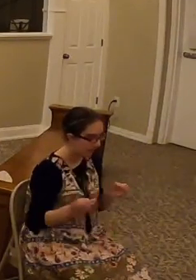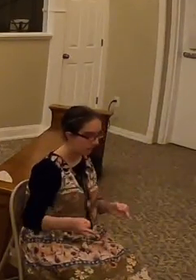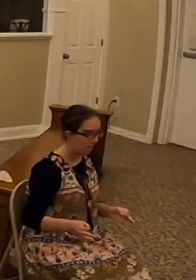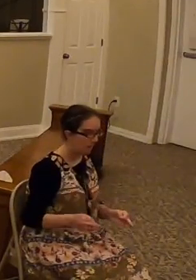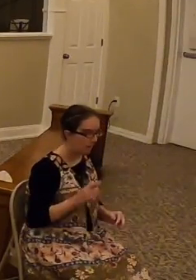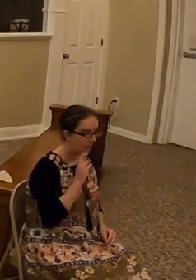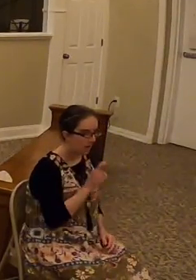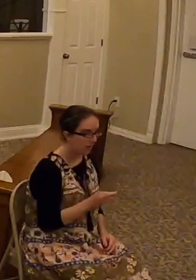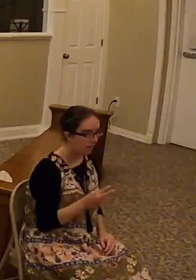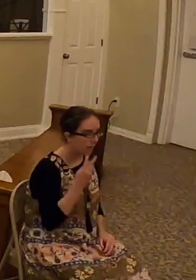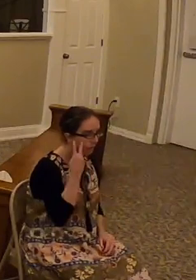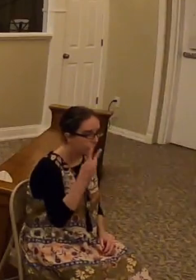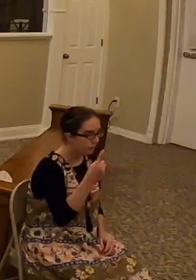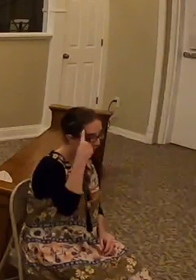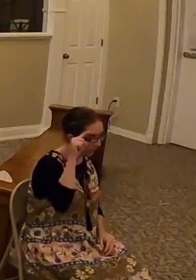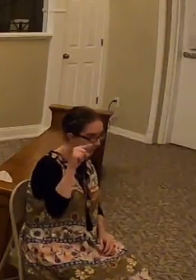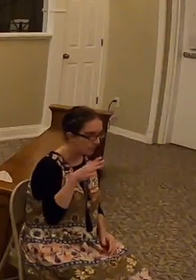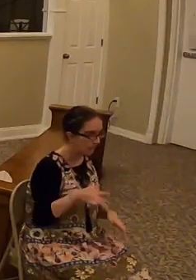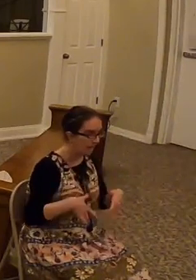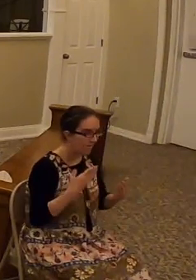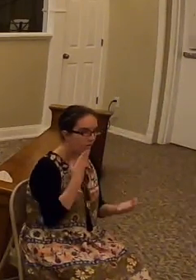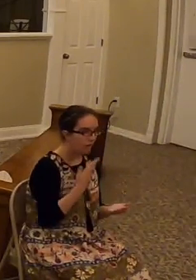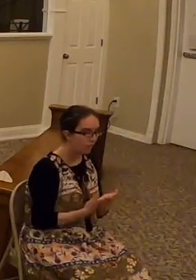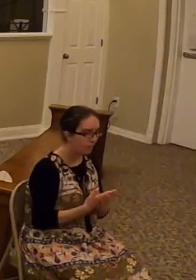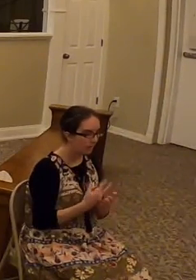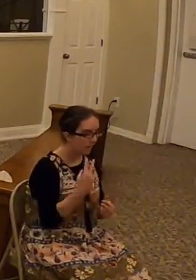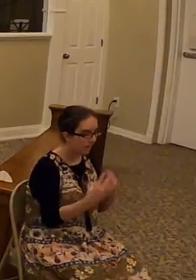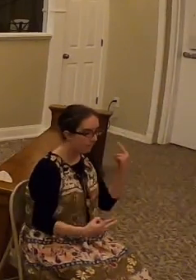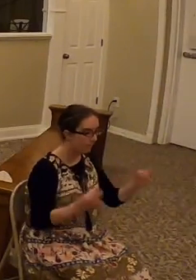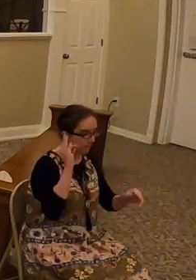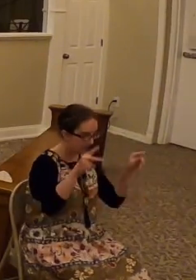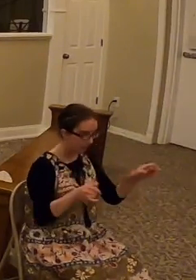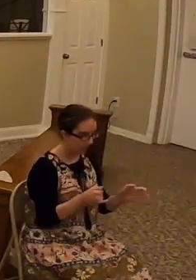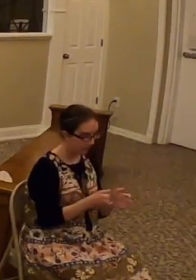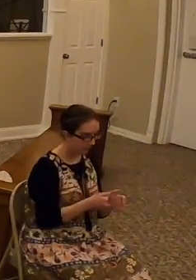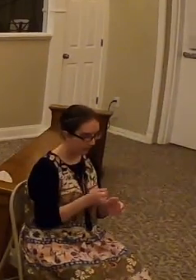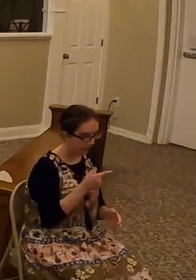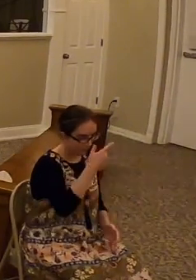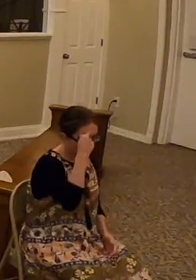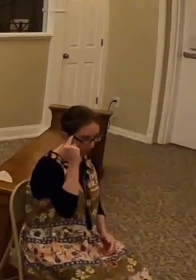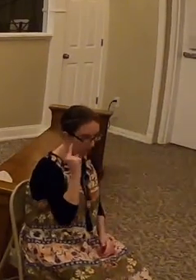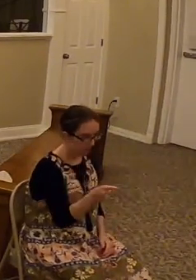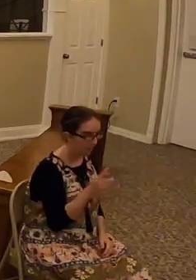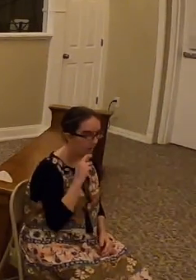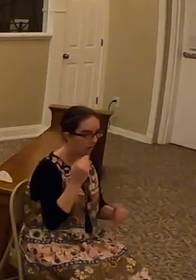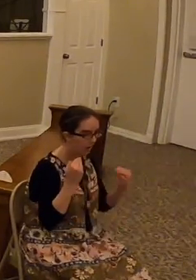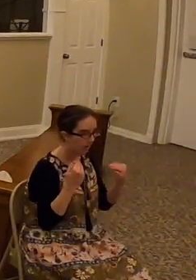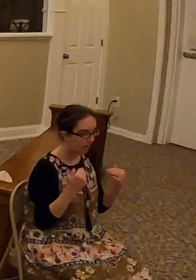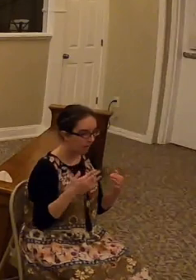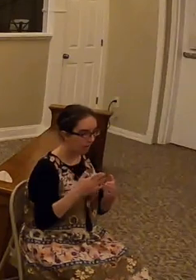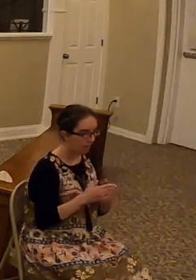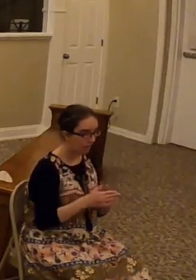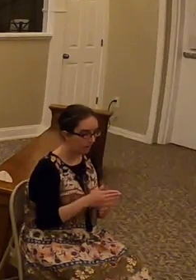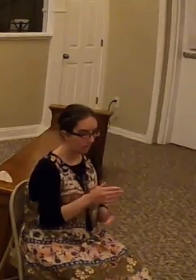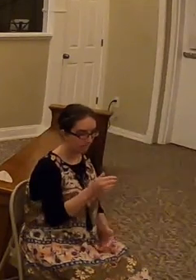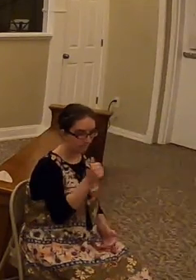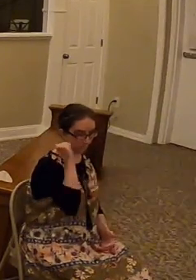If you are looking for a feel good evangelist, it's probably because you are half